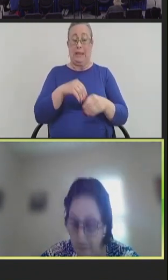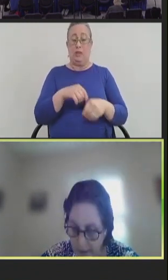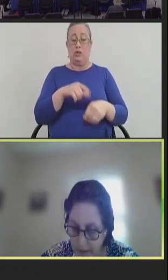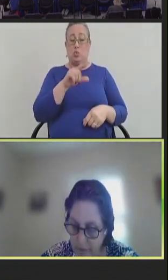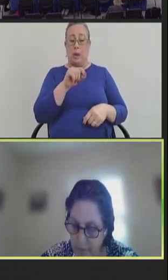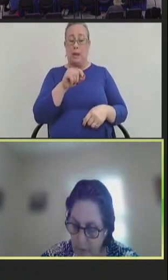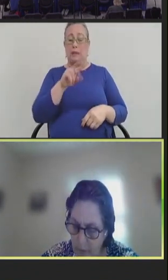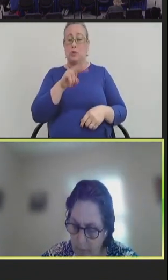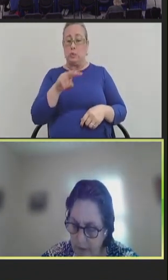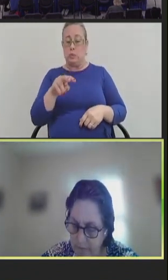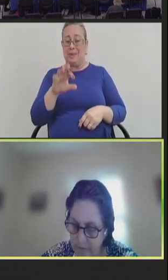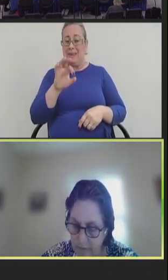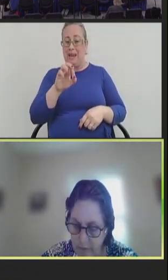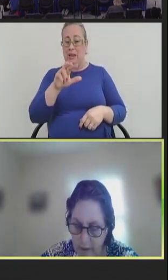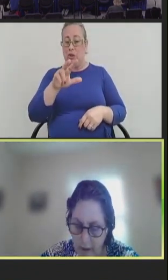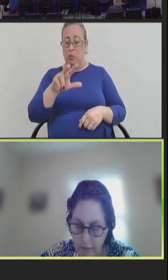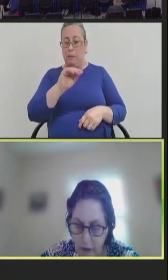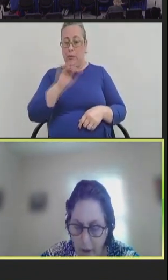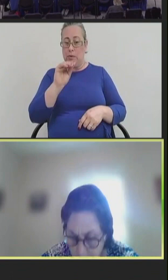93% of the